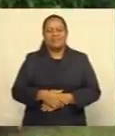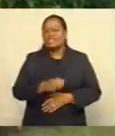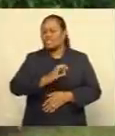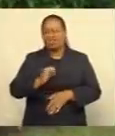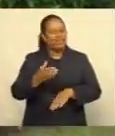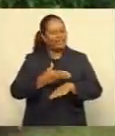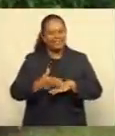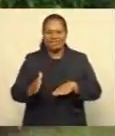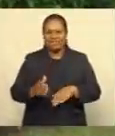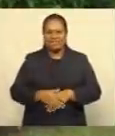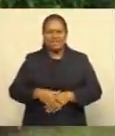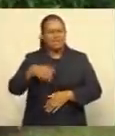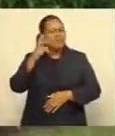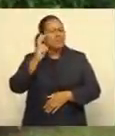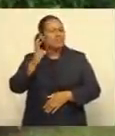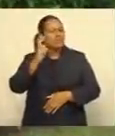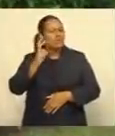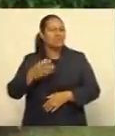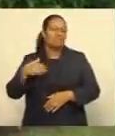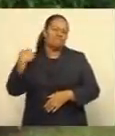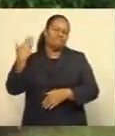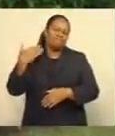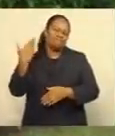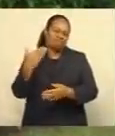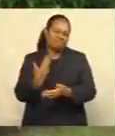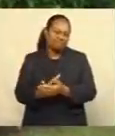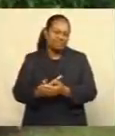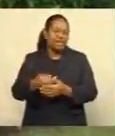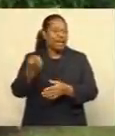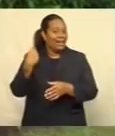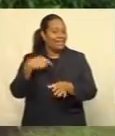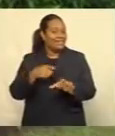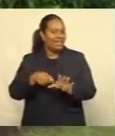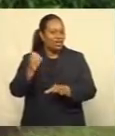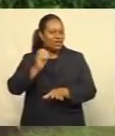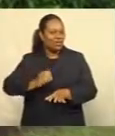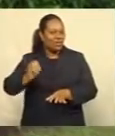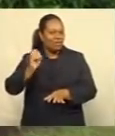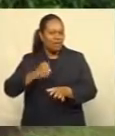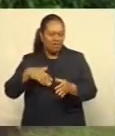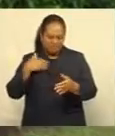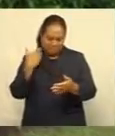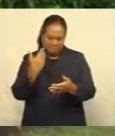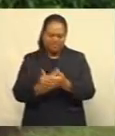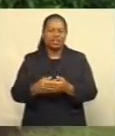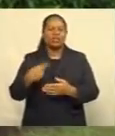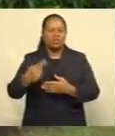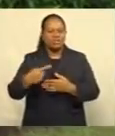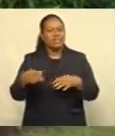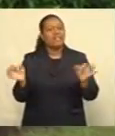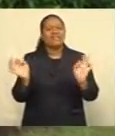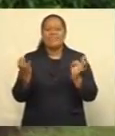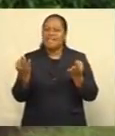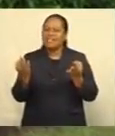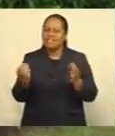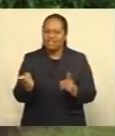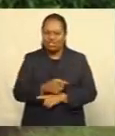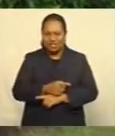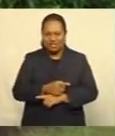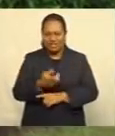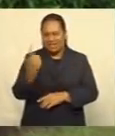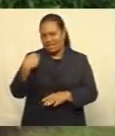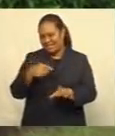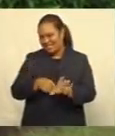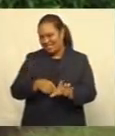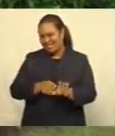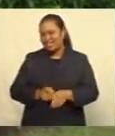We've been training from October or November last year. The game plan is nothing has changed from last year.